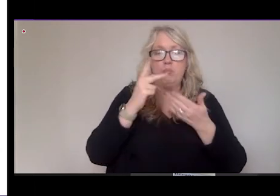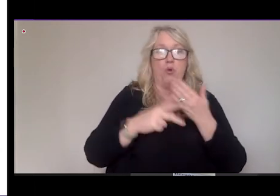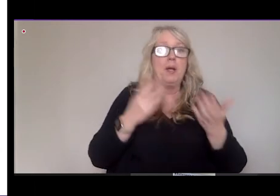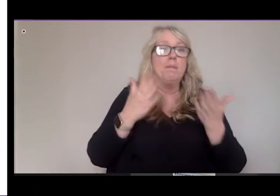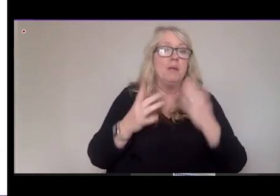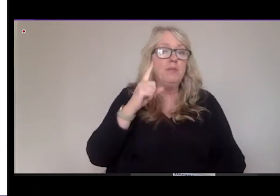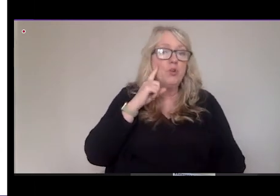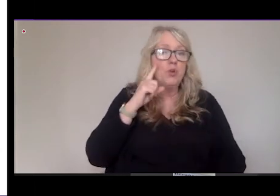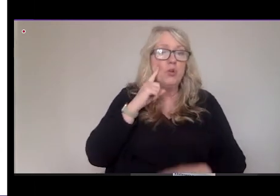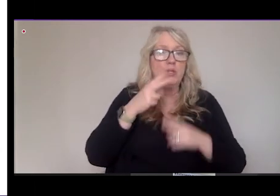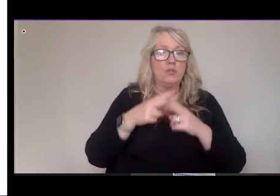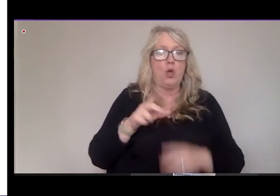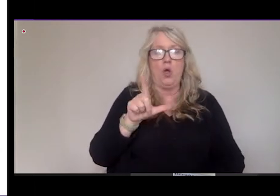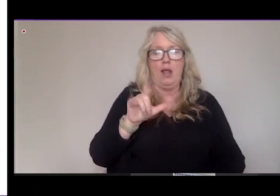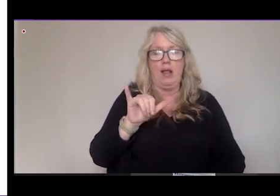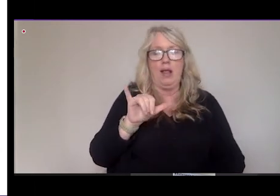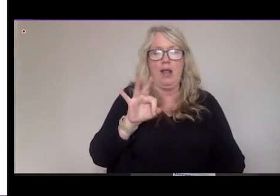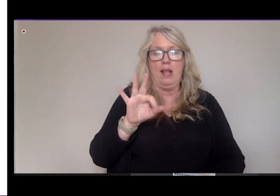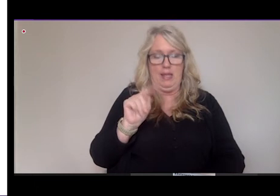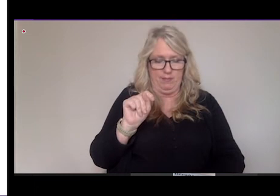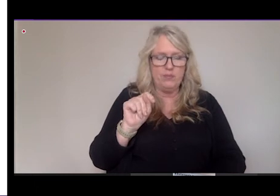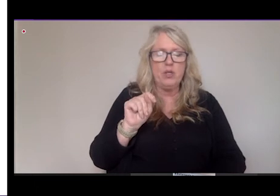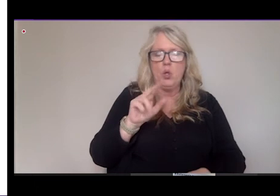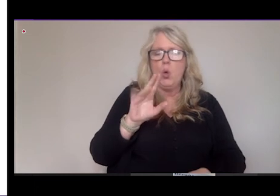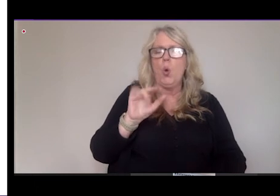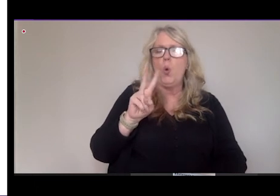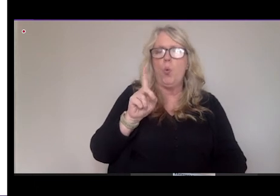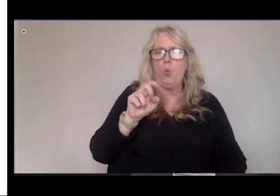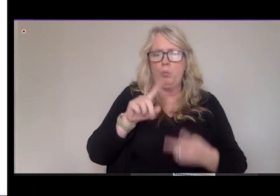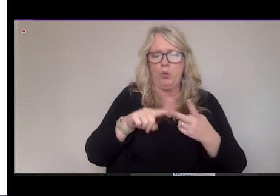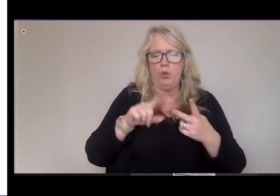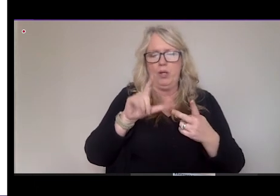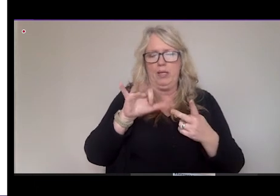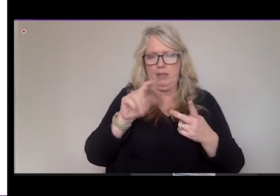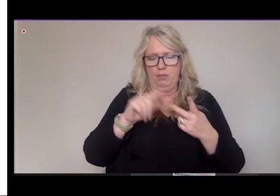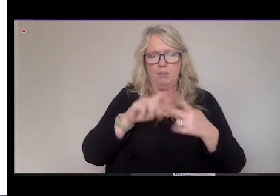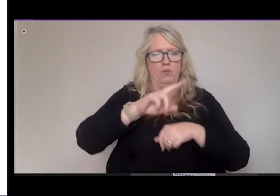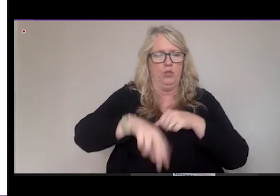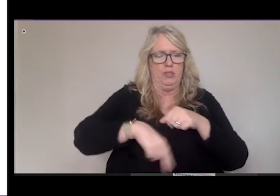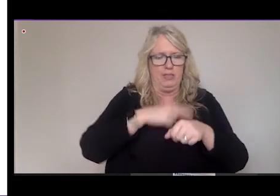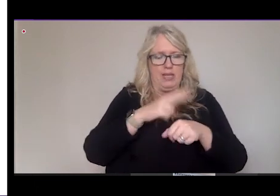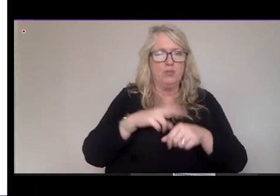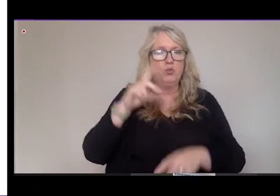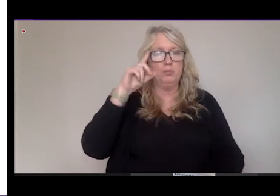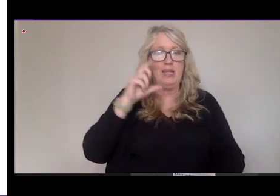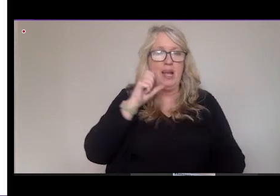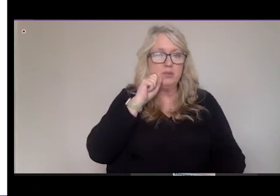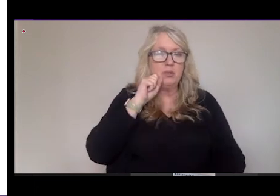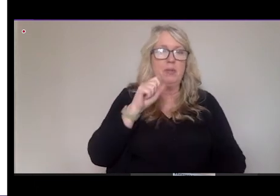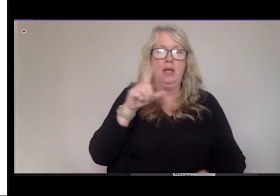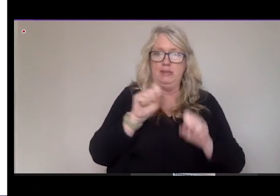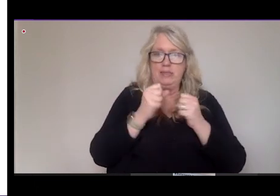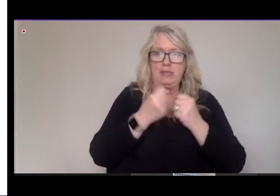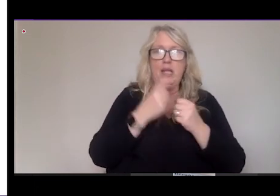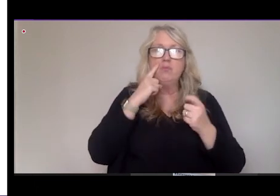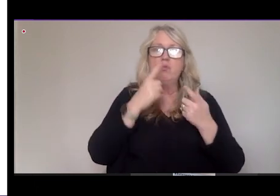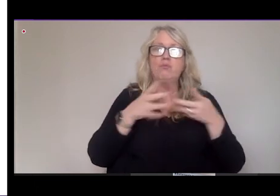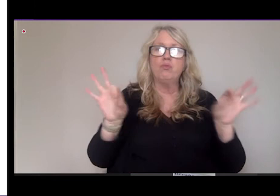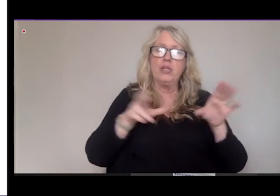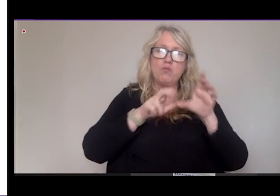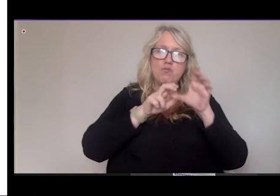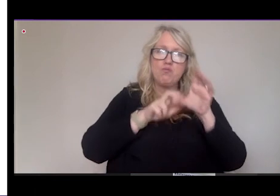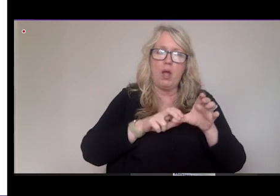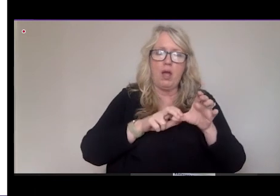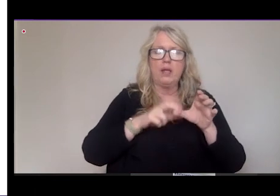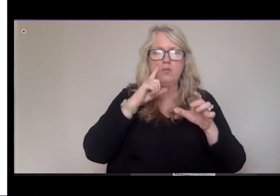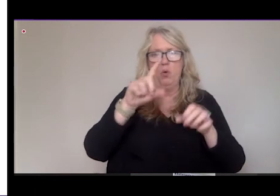Here's a national program. You may have heard of this, Lyft, Uber and Lyft. They have a partnership with National Down Syndrome Society